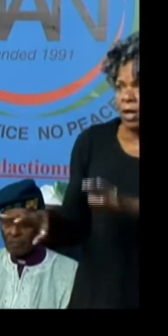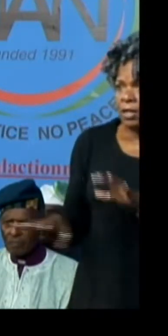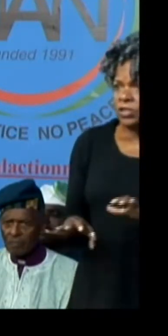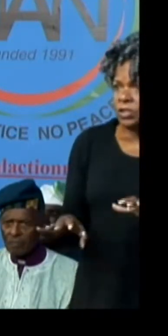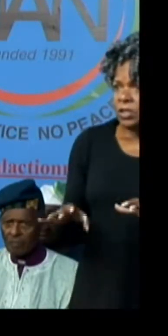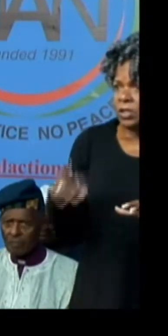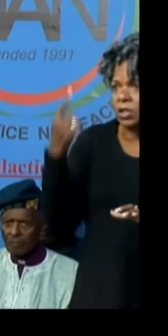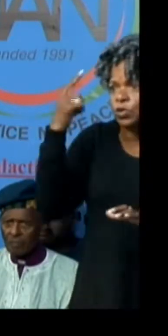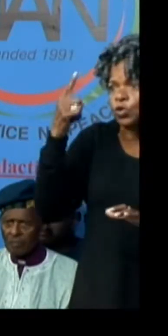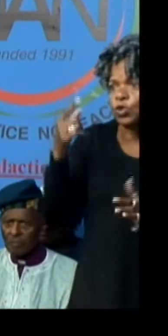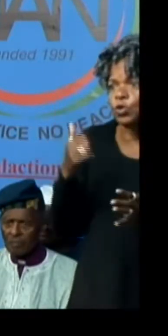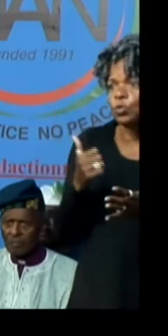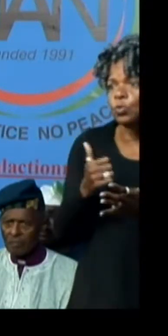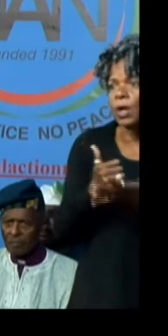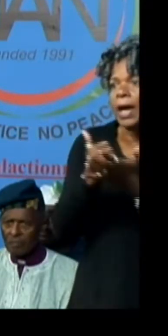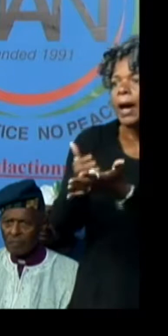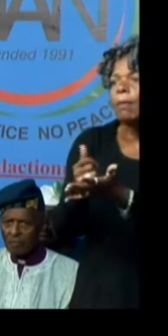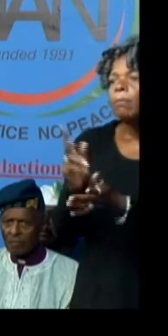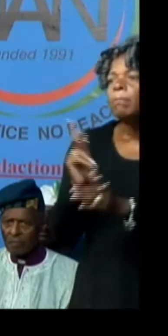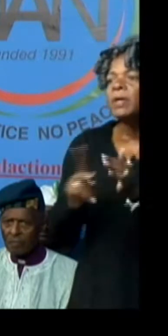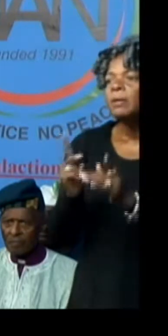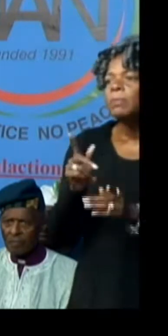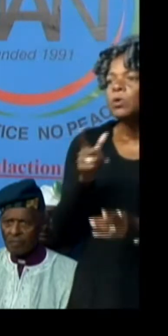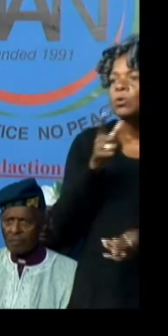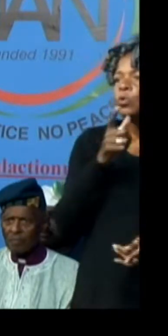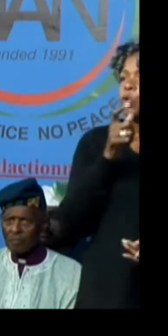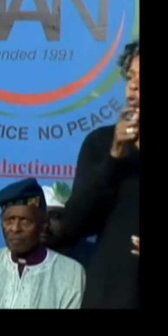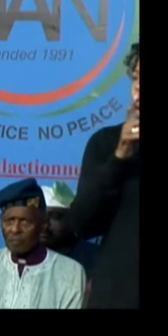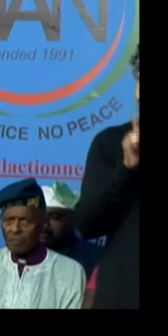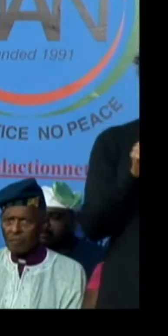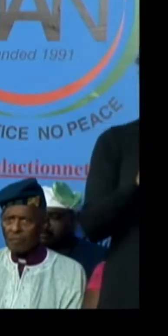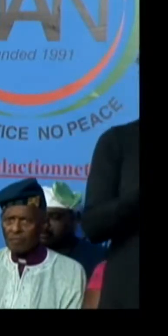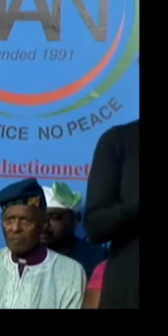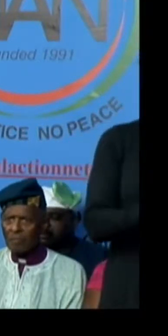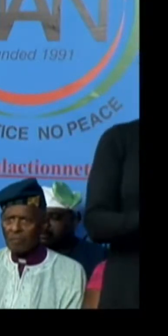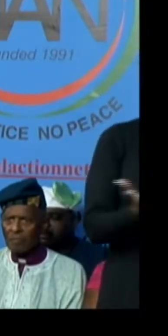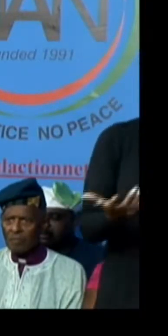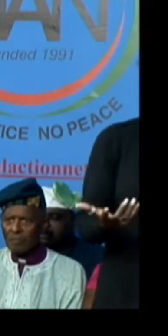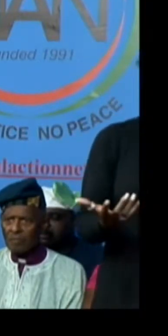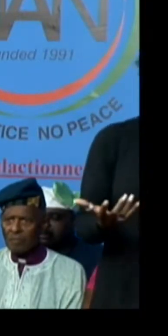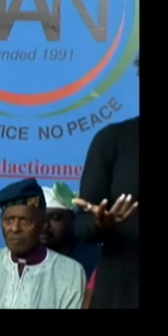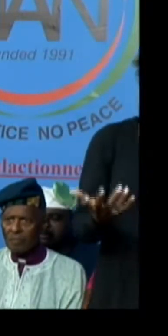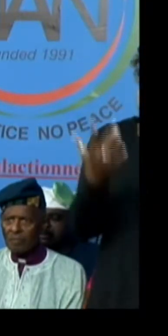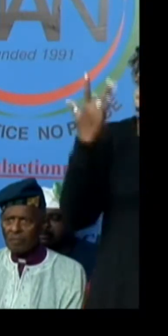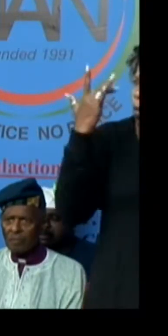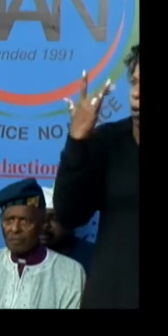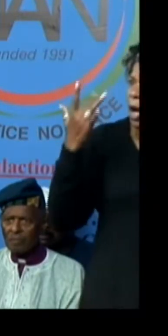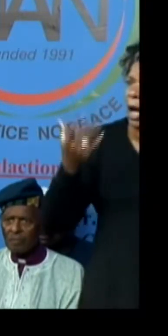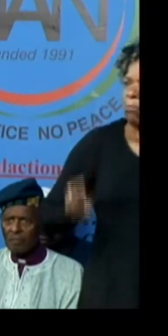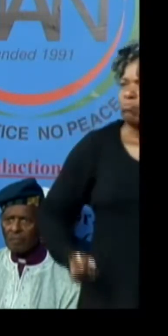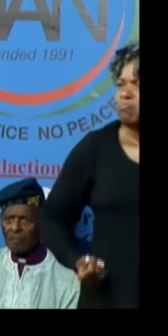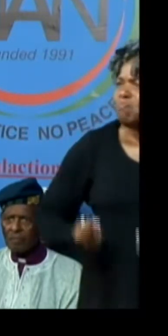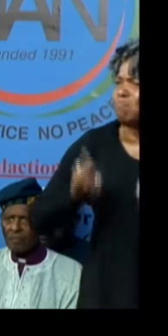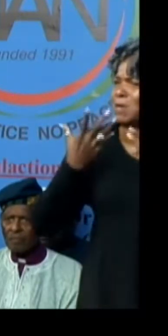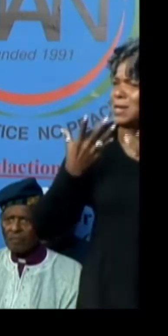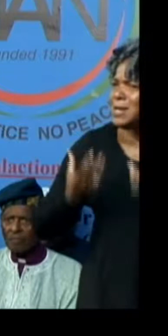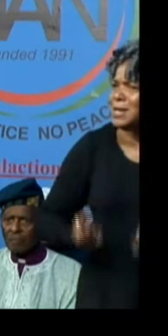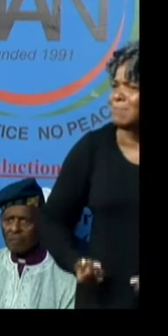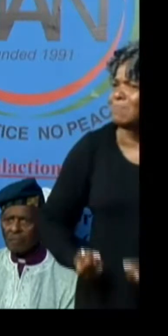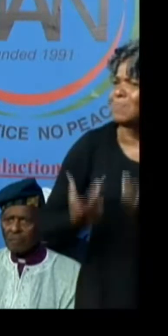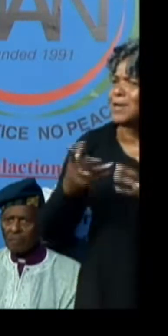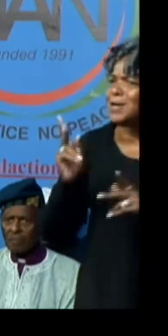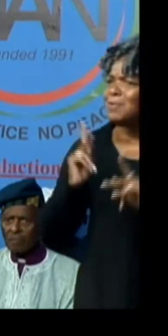are very badly needed the help. Because there are many people who